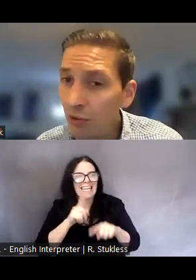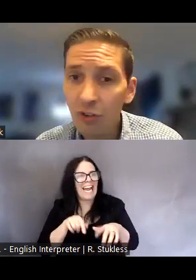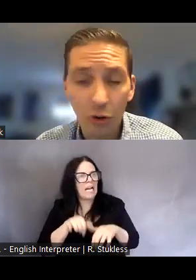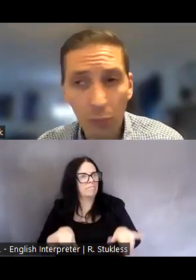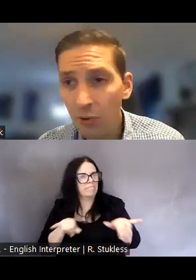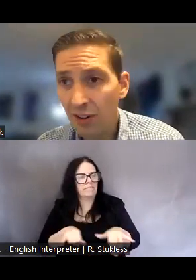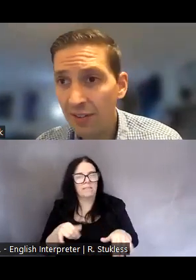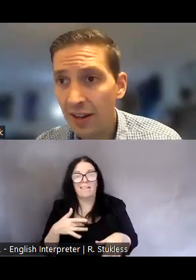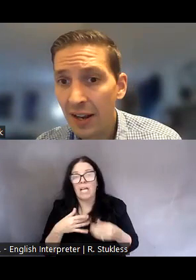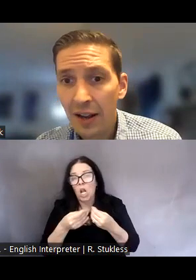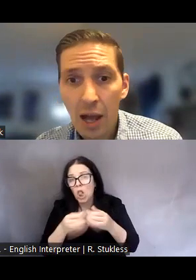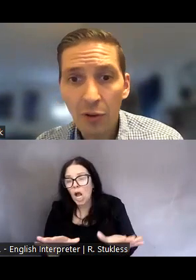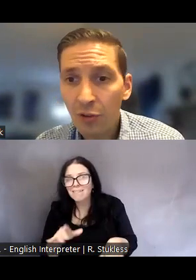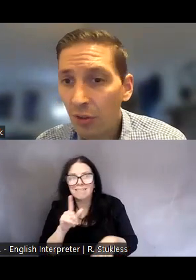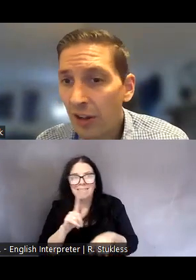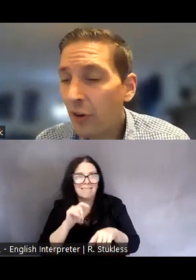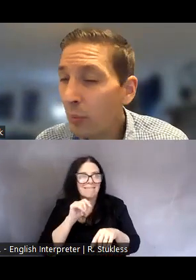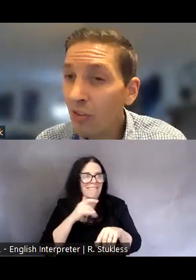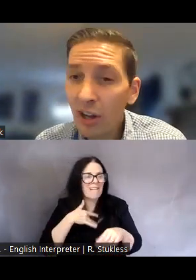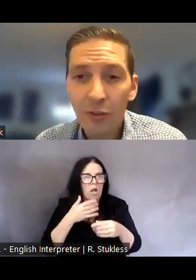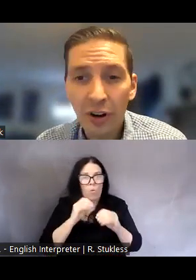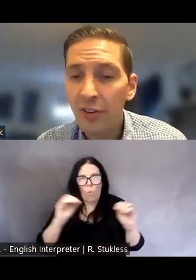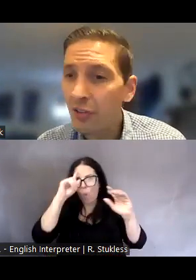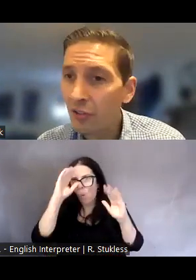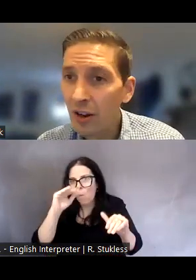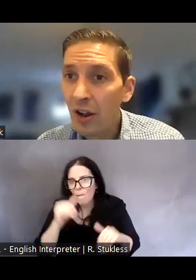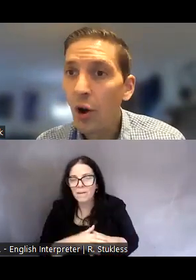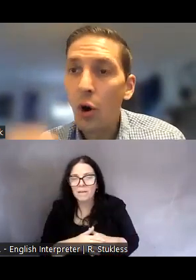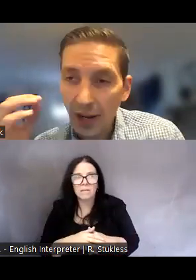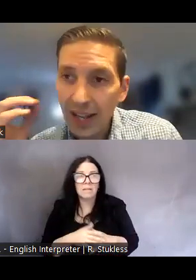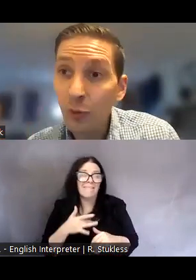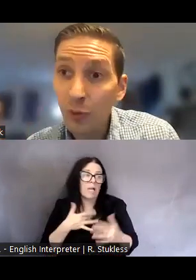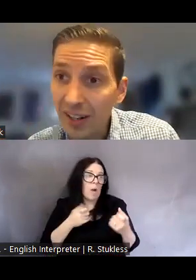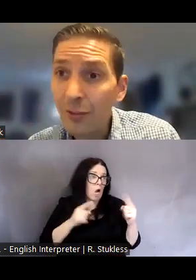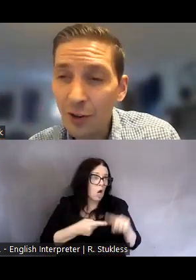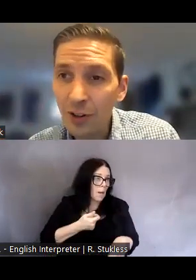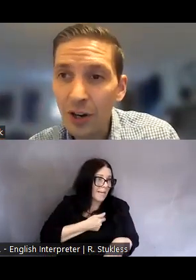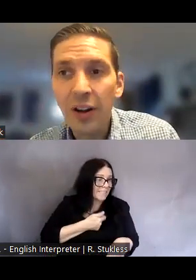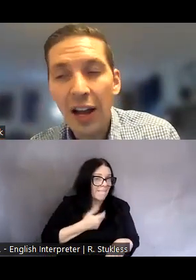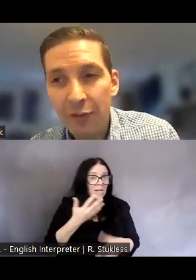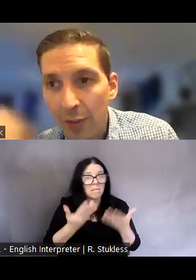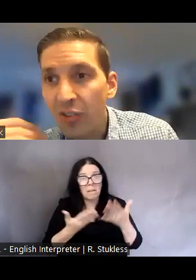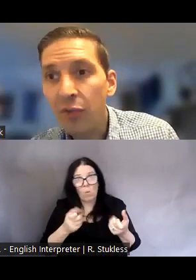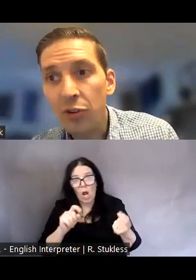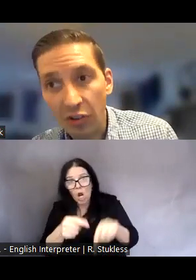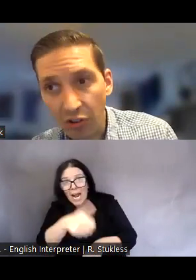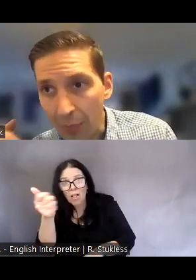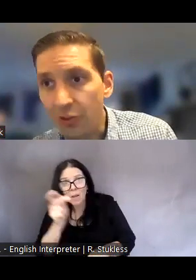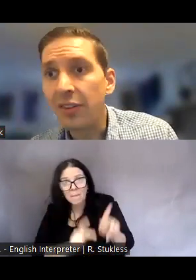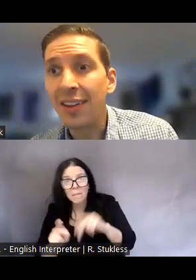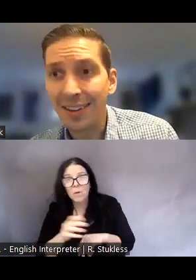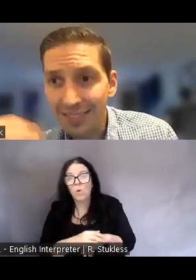of helplessness or hopelessness. I'm experiencing thoughts of harming myself or others. Or again, as we've identified earlier, I find myself